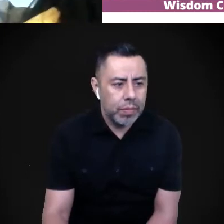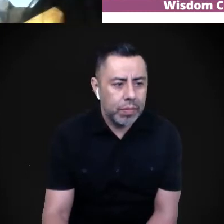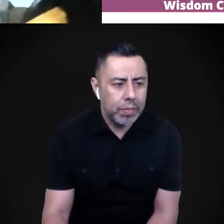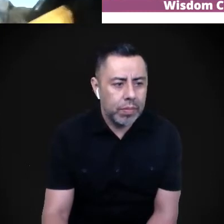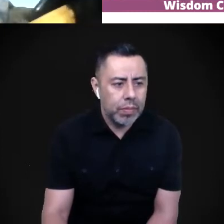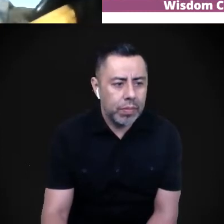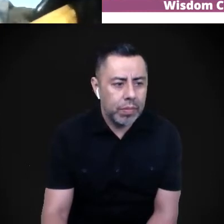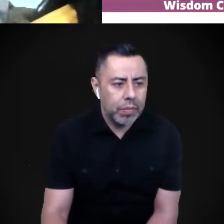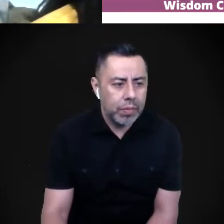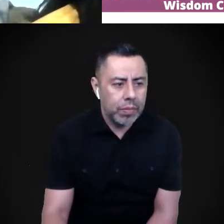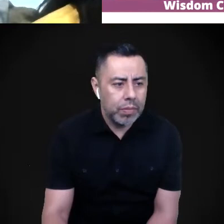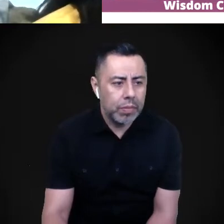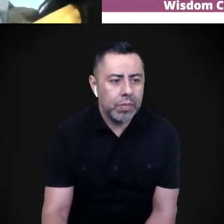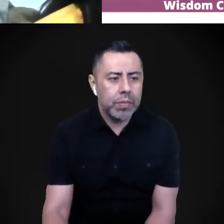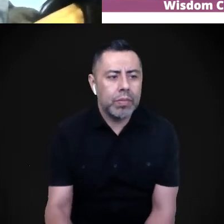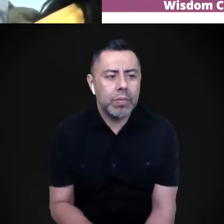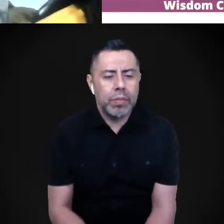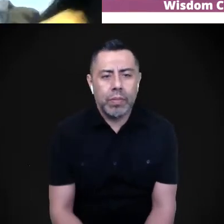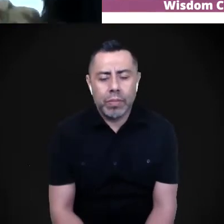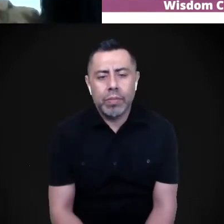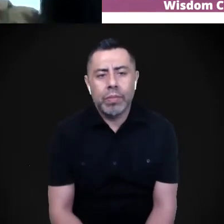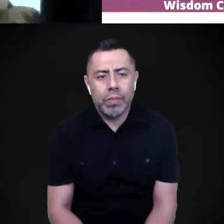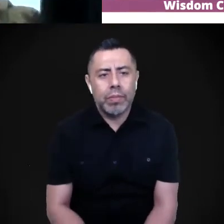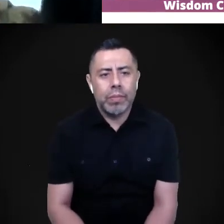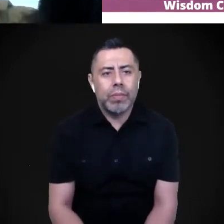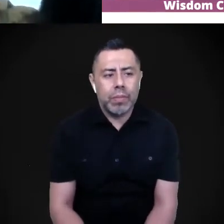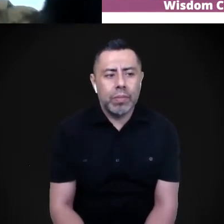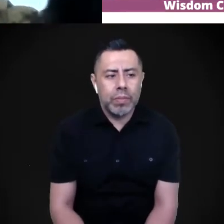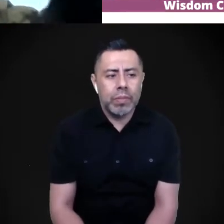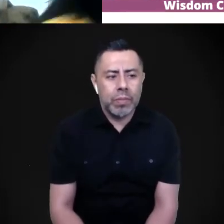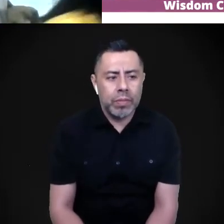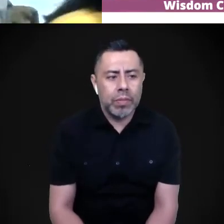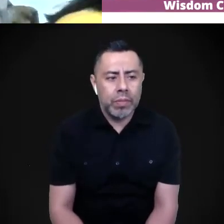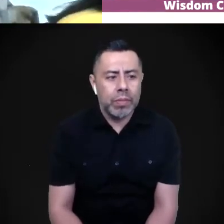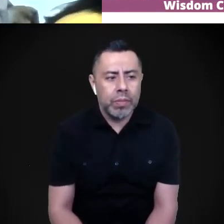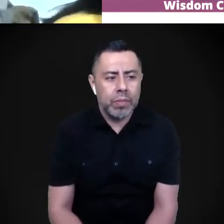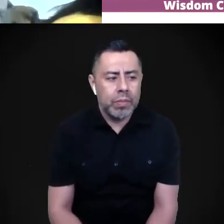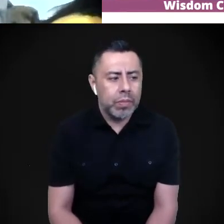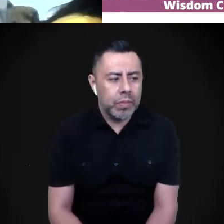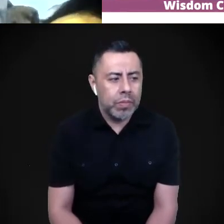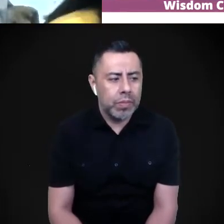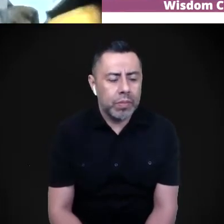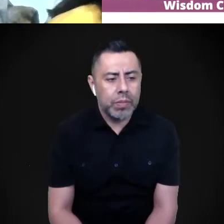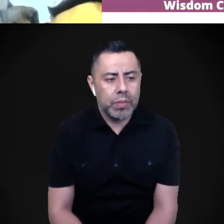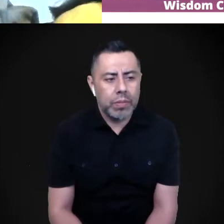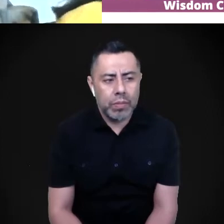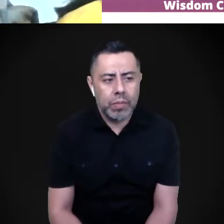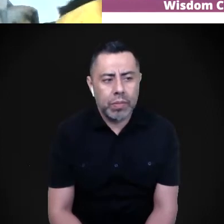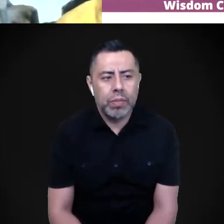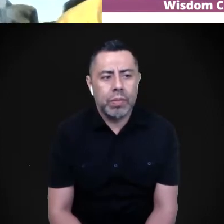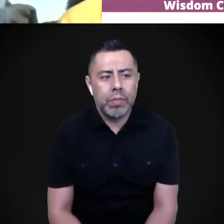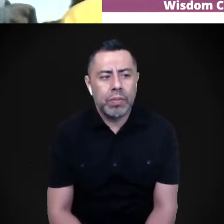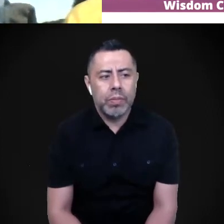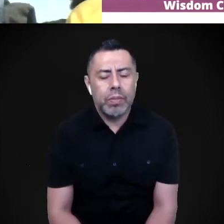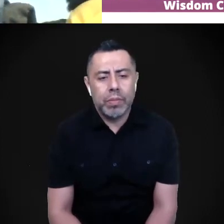to da lo ko te ni o ya se to e she ko to den tsha go ni ka o je